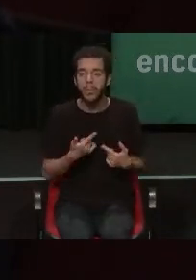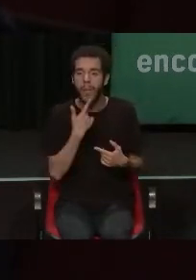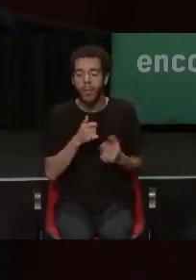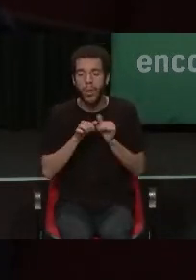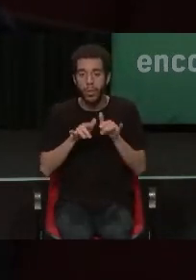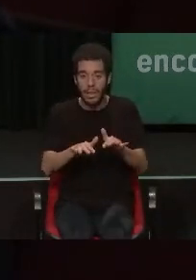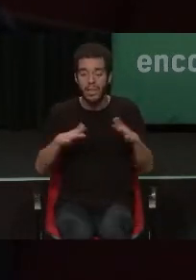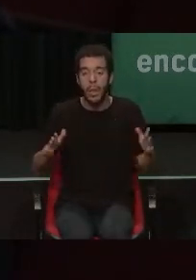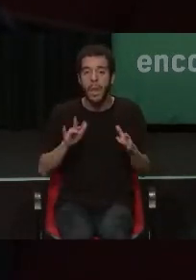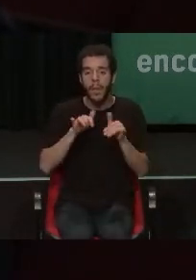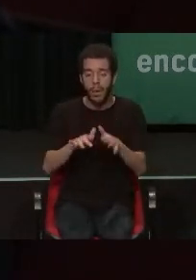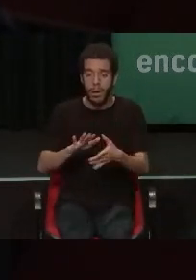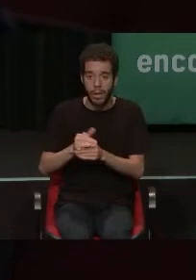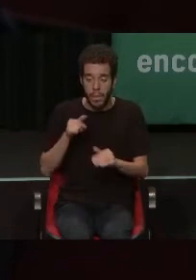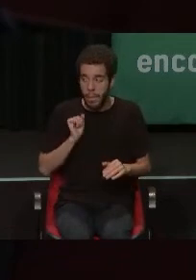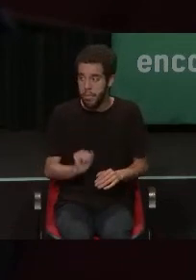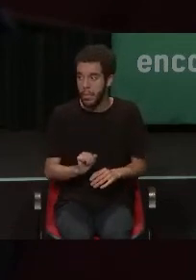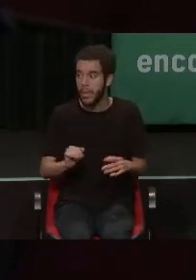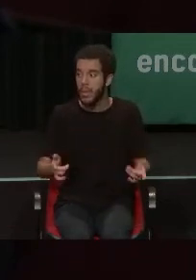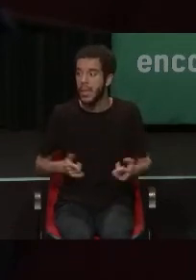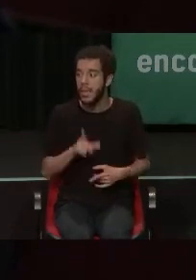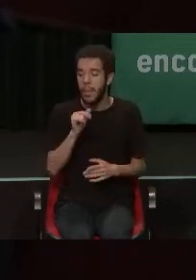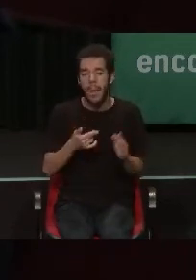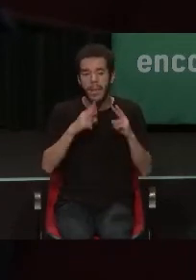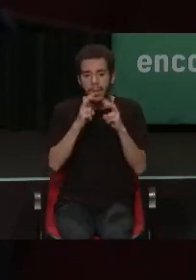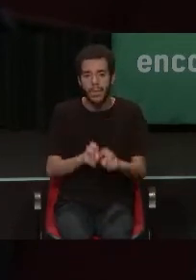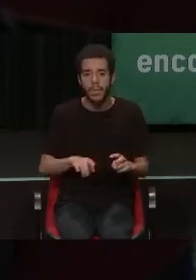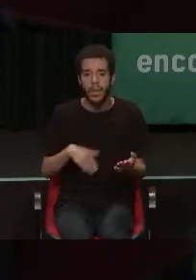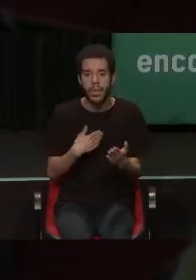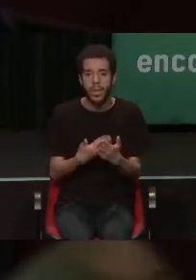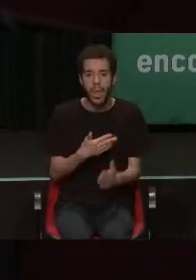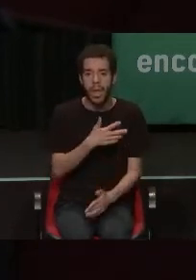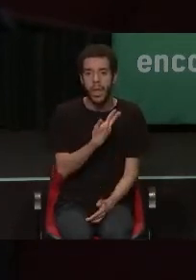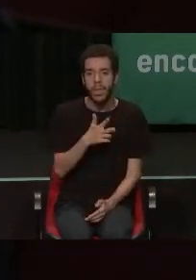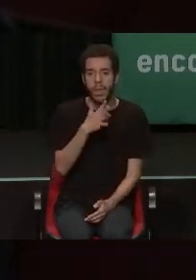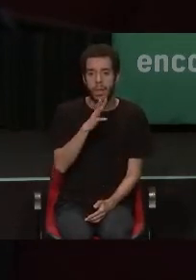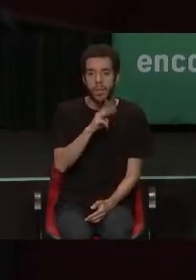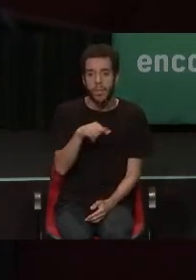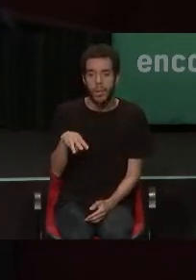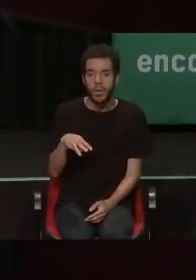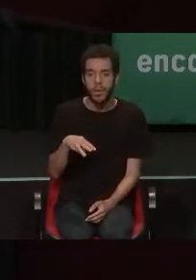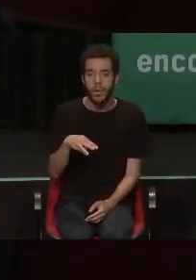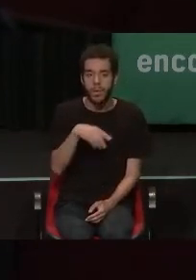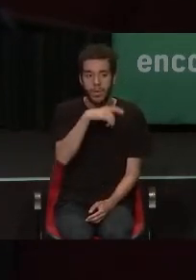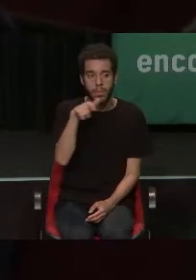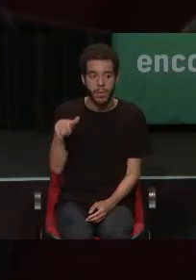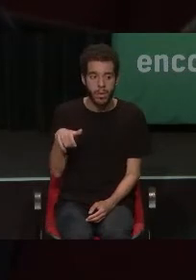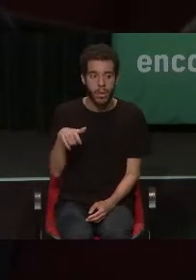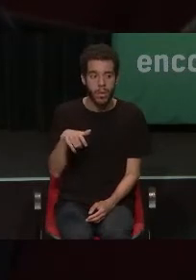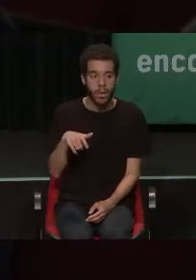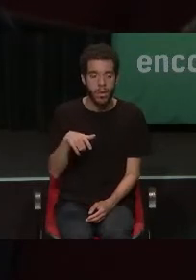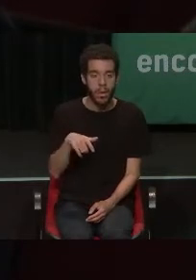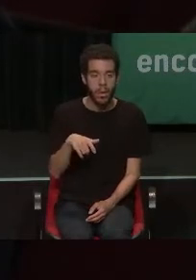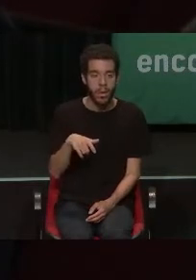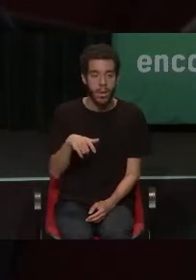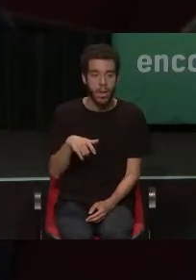colorectal cancer. In our studies, we did 100 million, the 100 million initiative, we screened more than